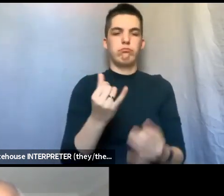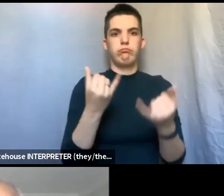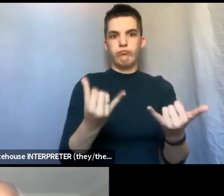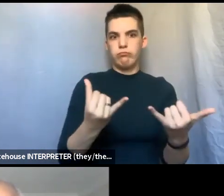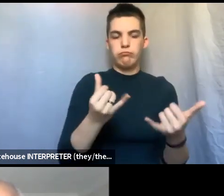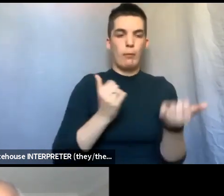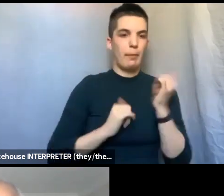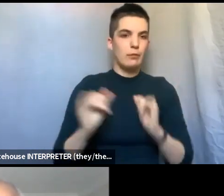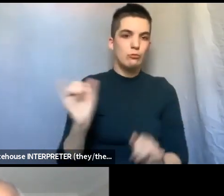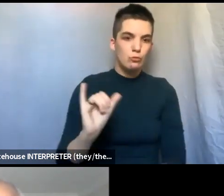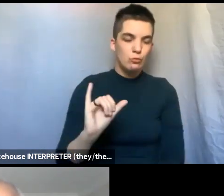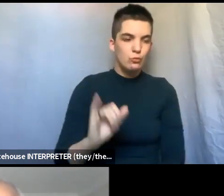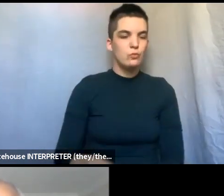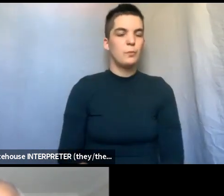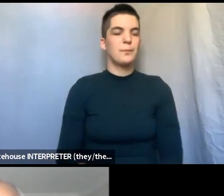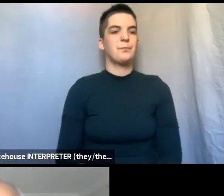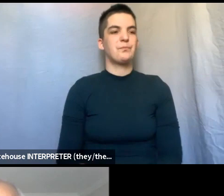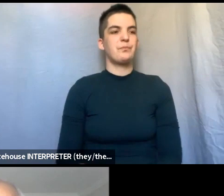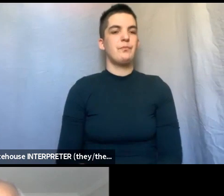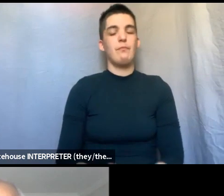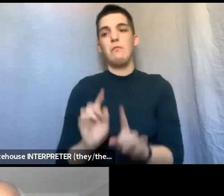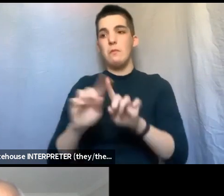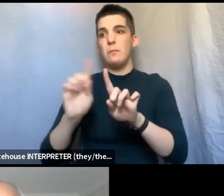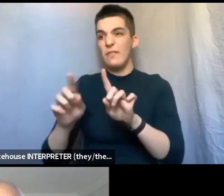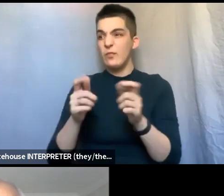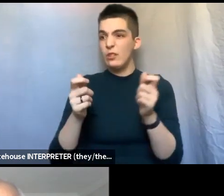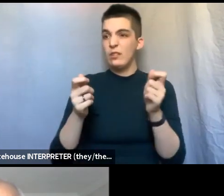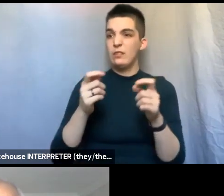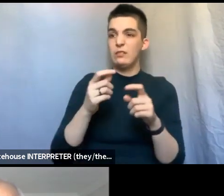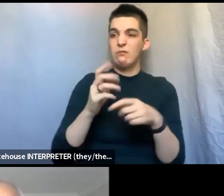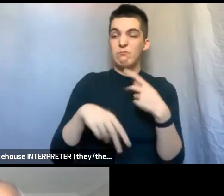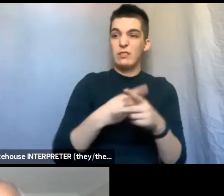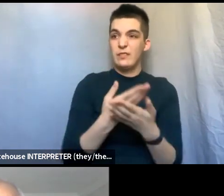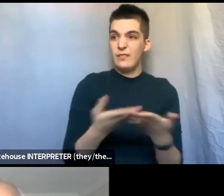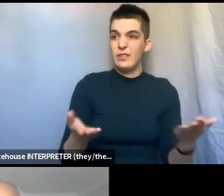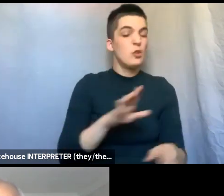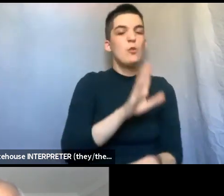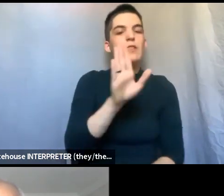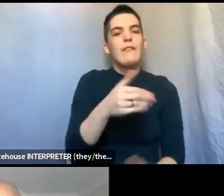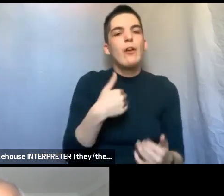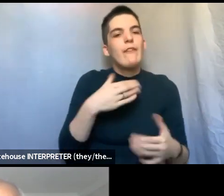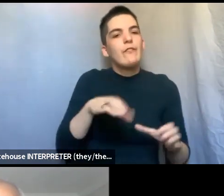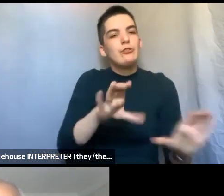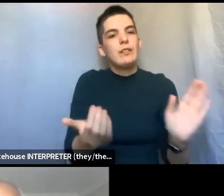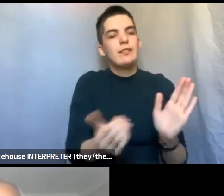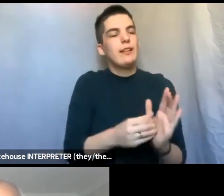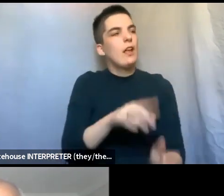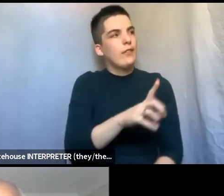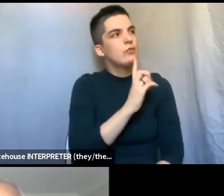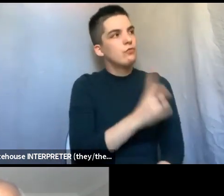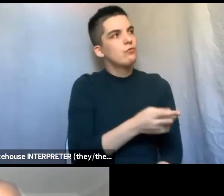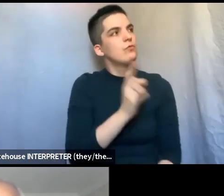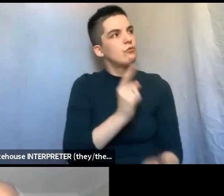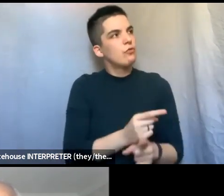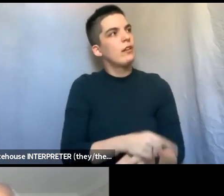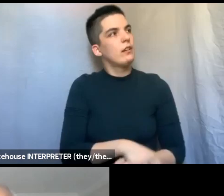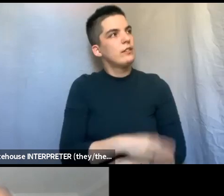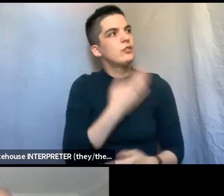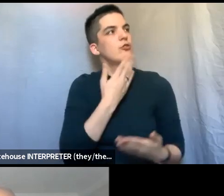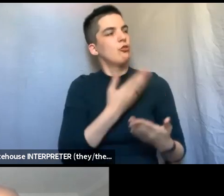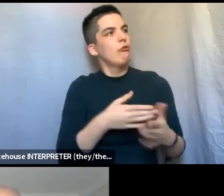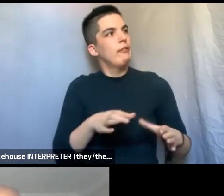all kinds of interesting pieces directed. I mean, you'll never have that chance again. That's an excellent thing to be doing, because